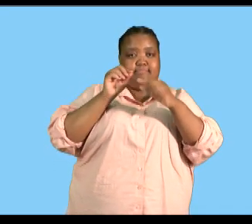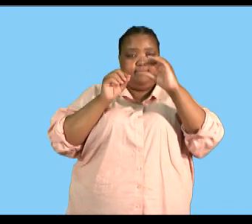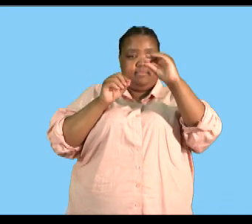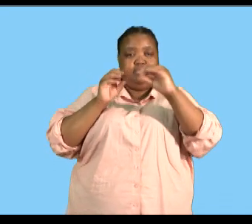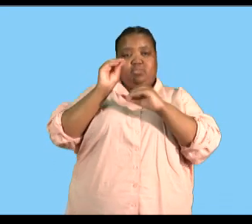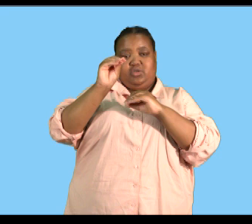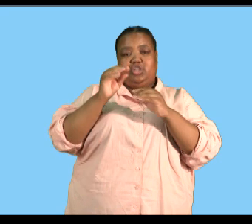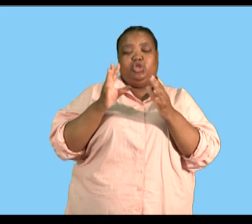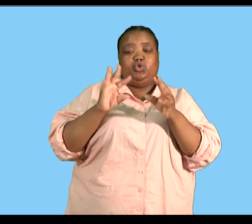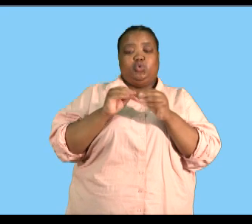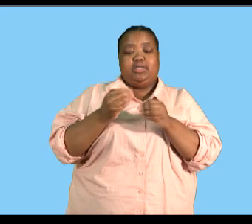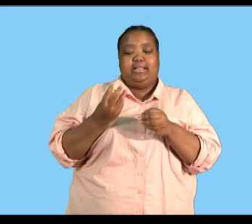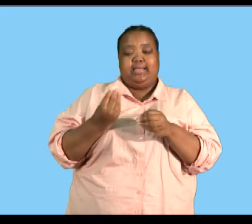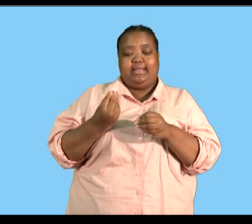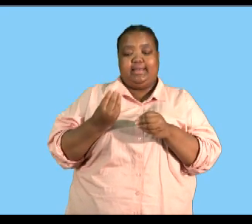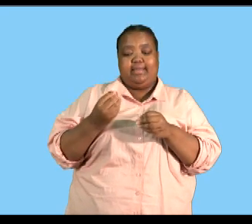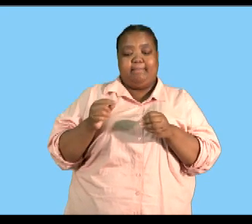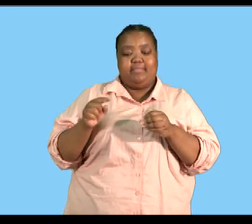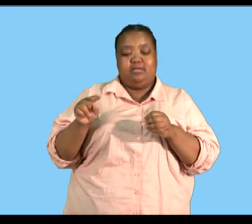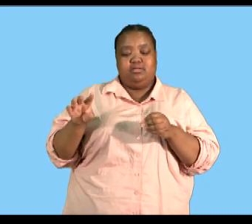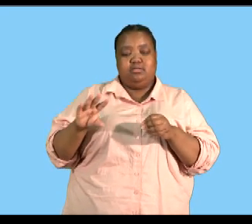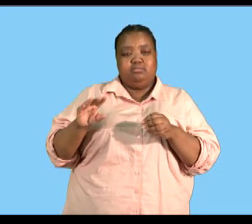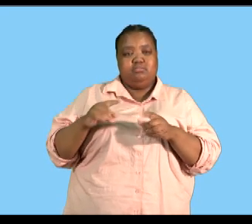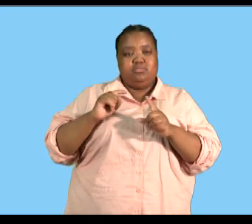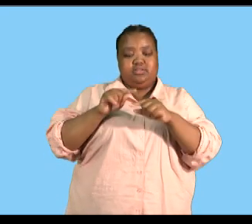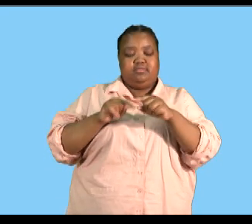of values. So now let us look at